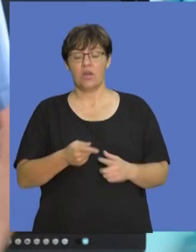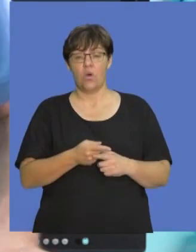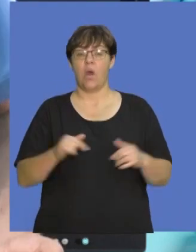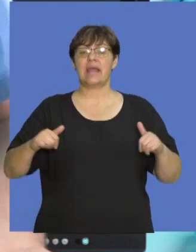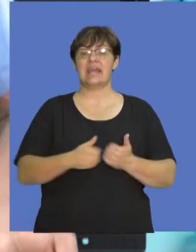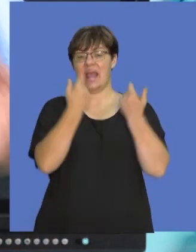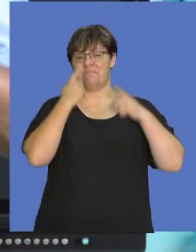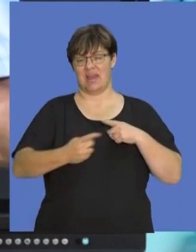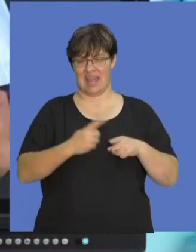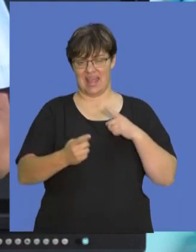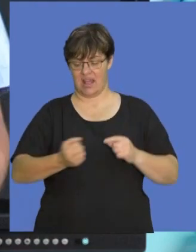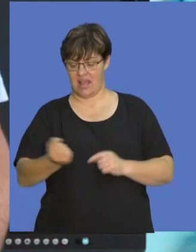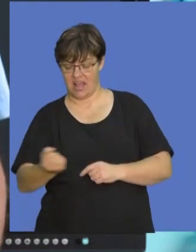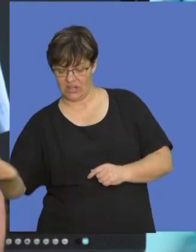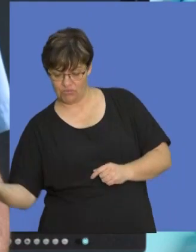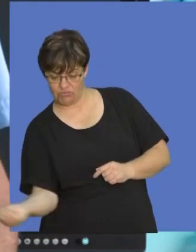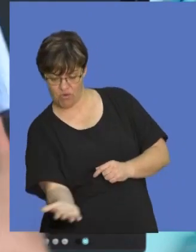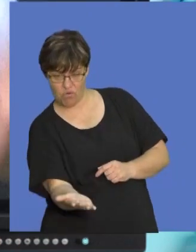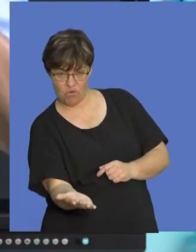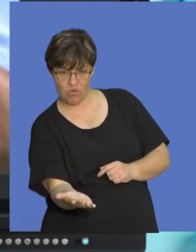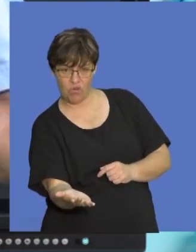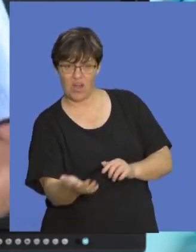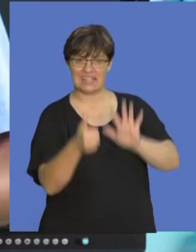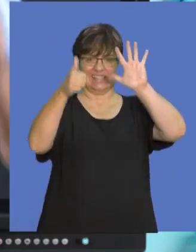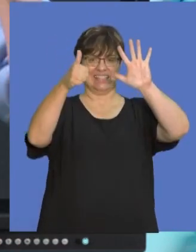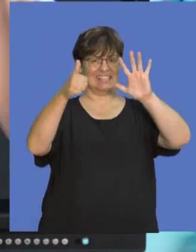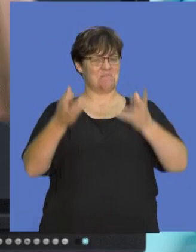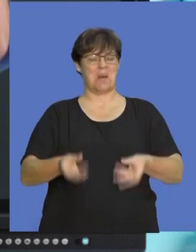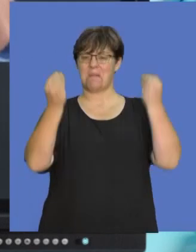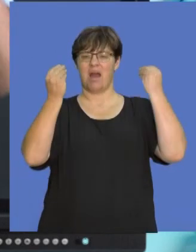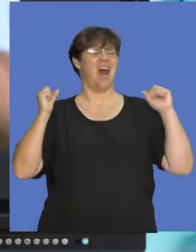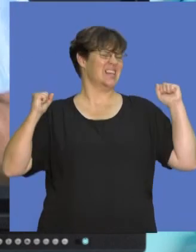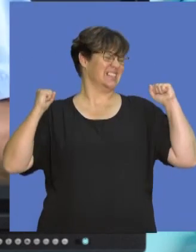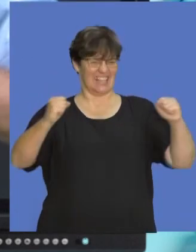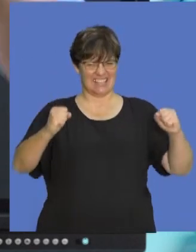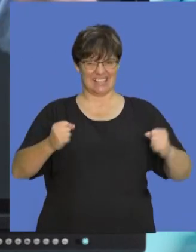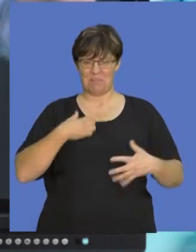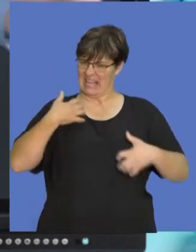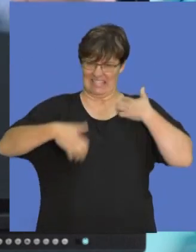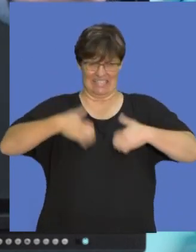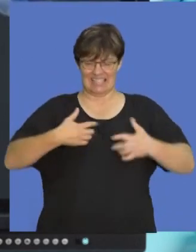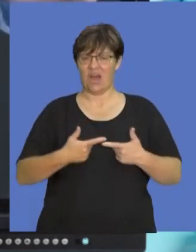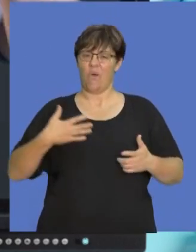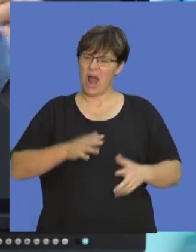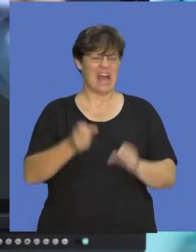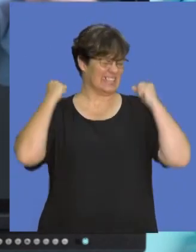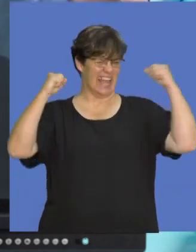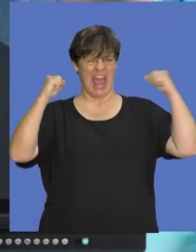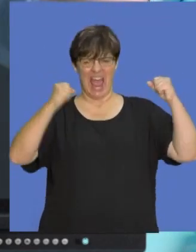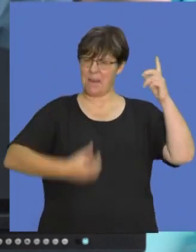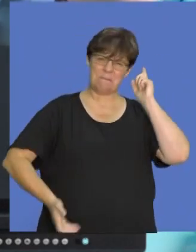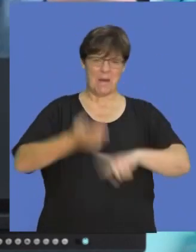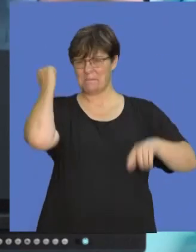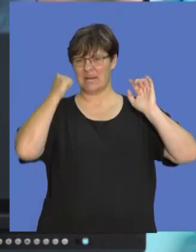about is if you're playing a game and you roll a dice and it lands on 6. That's the one that you get excited about and you